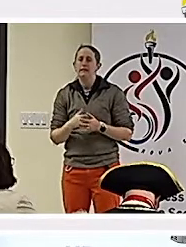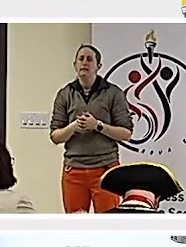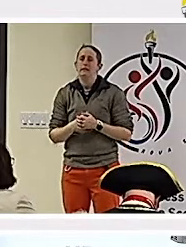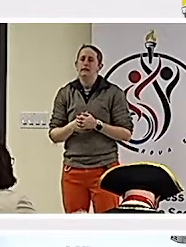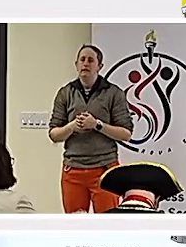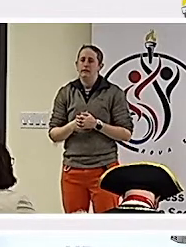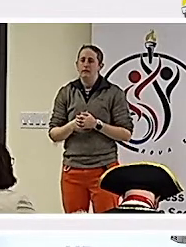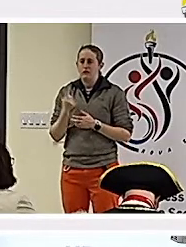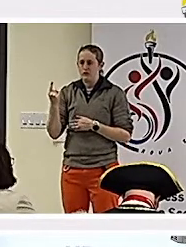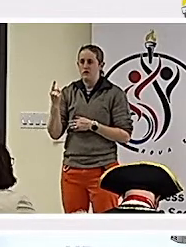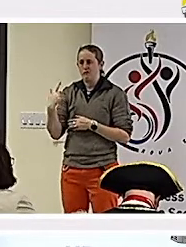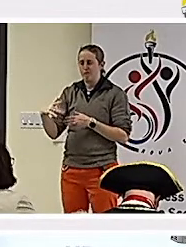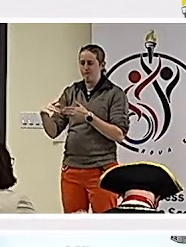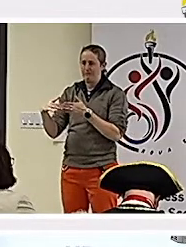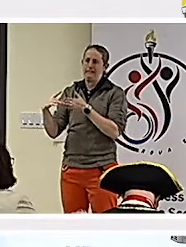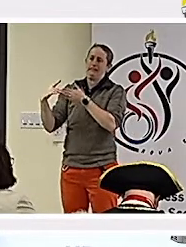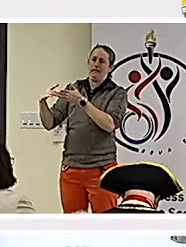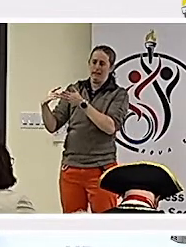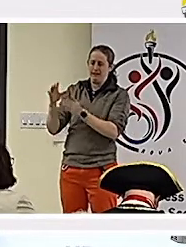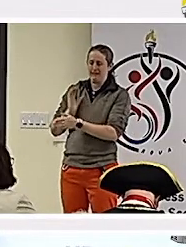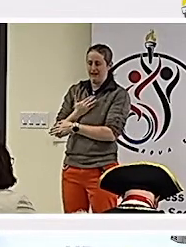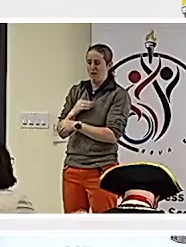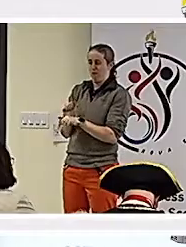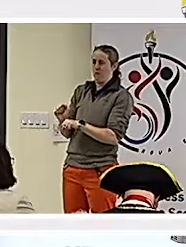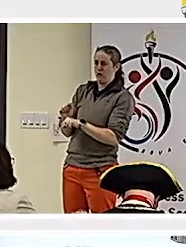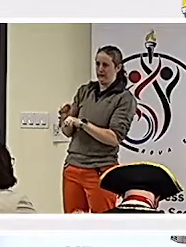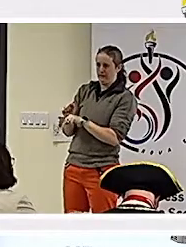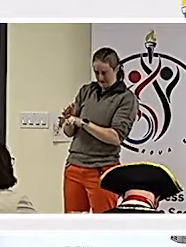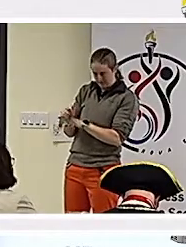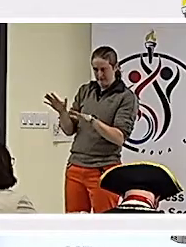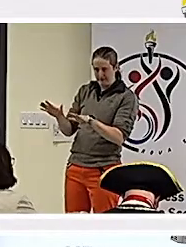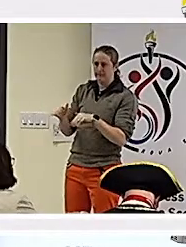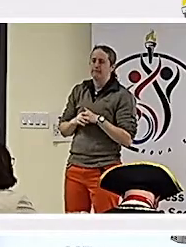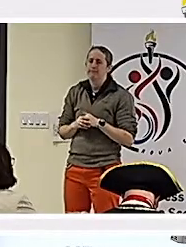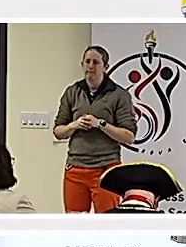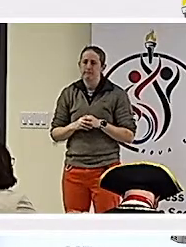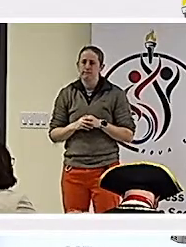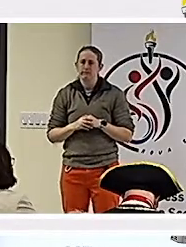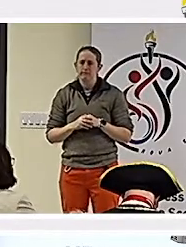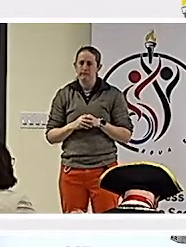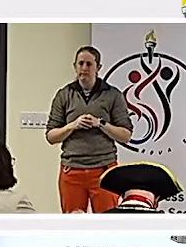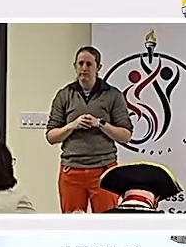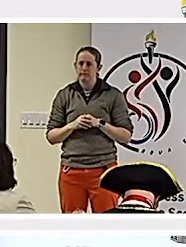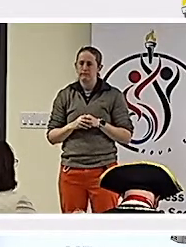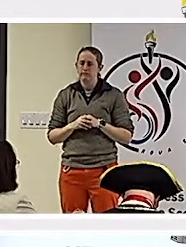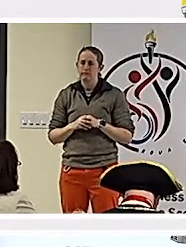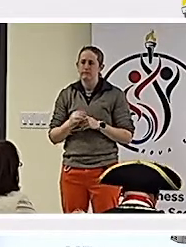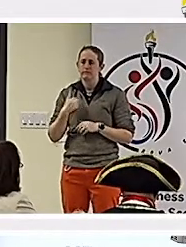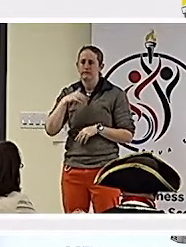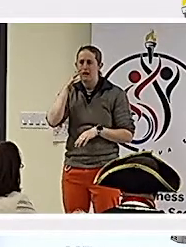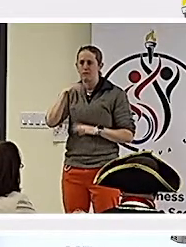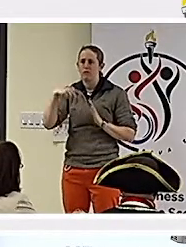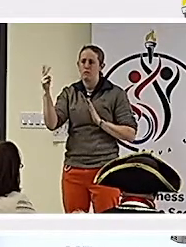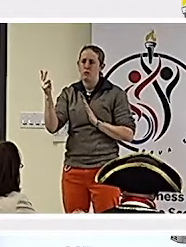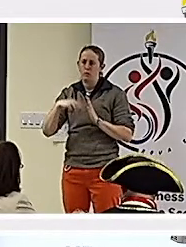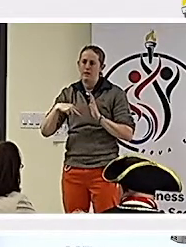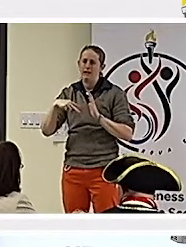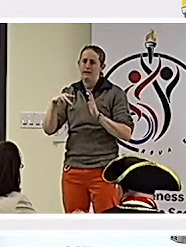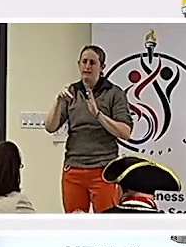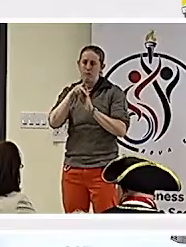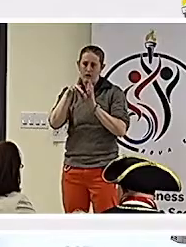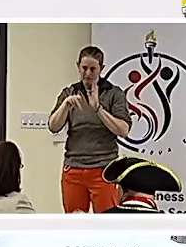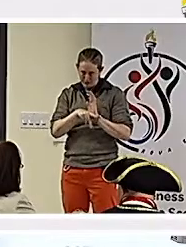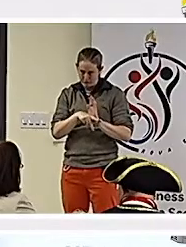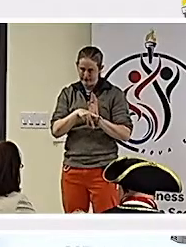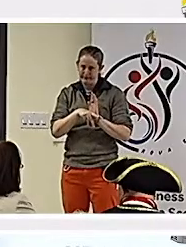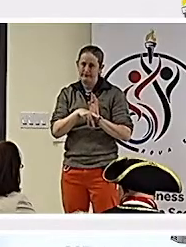helps guide our work at the municipality. So with that, I'm going to read the proclamation. Whereas